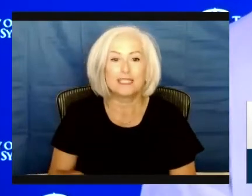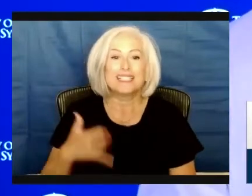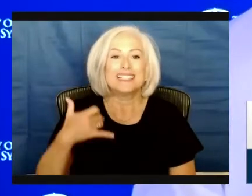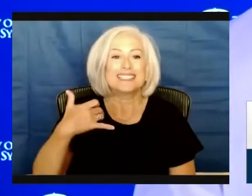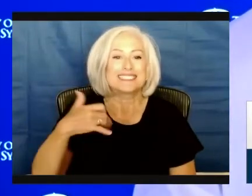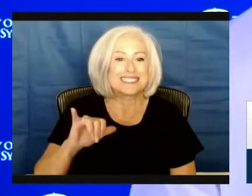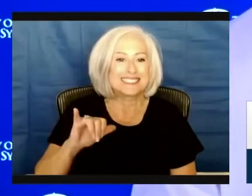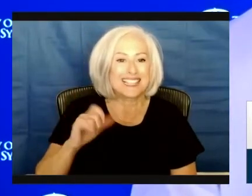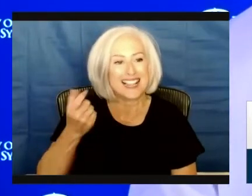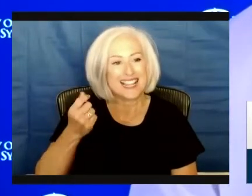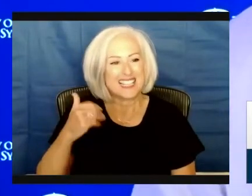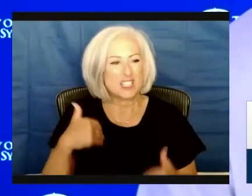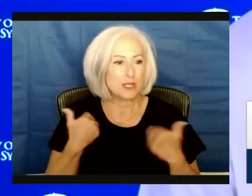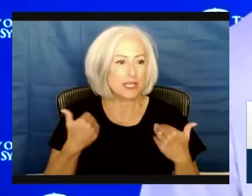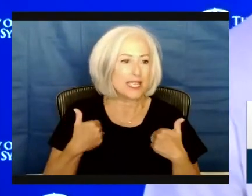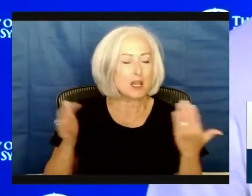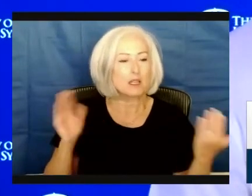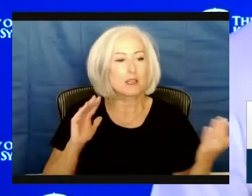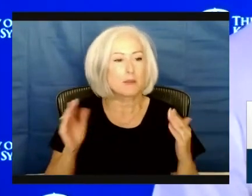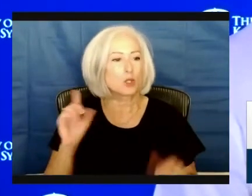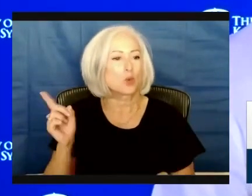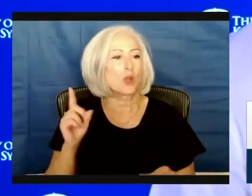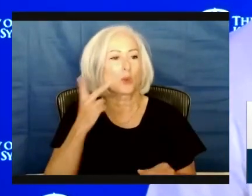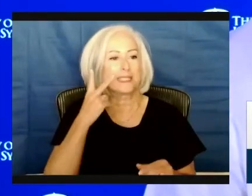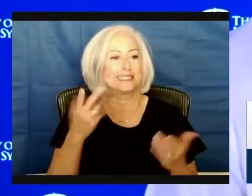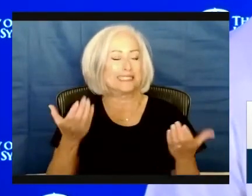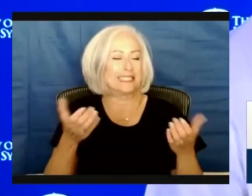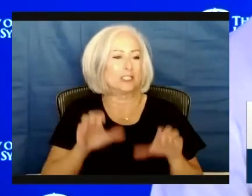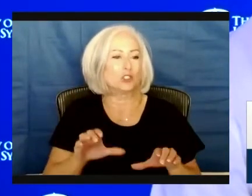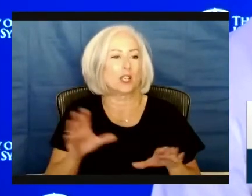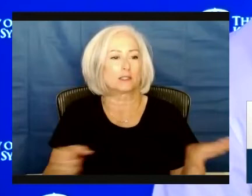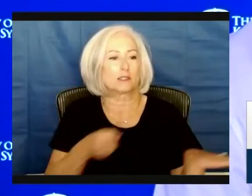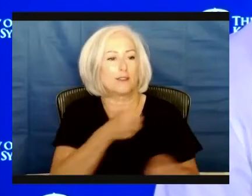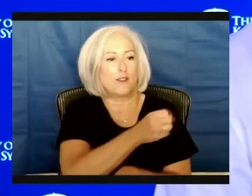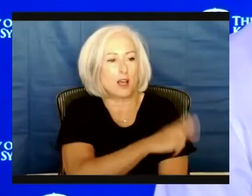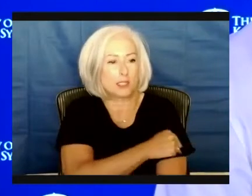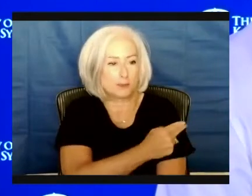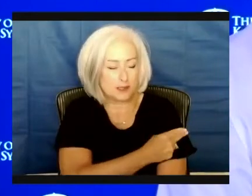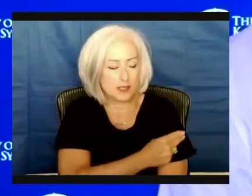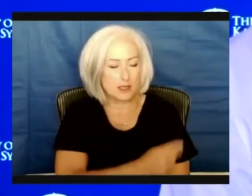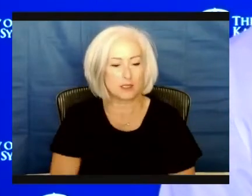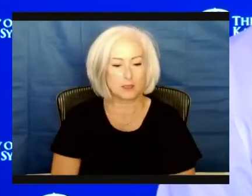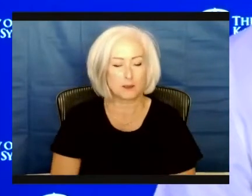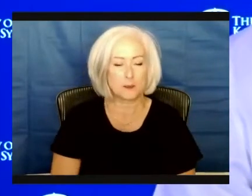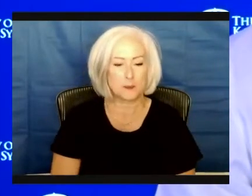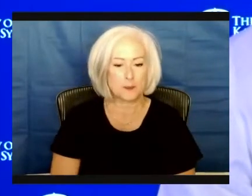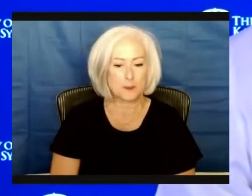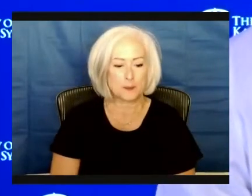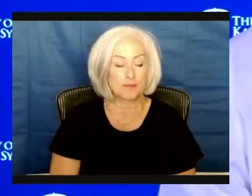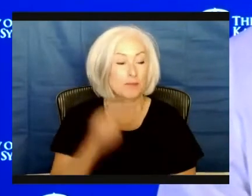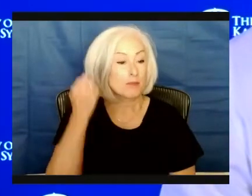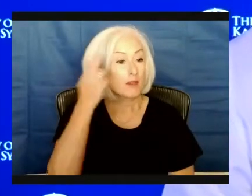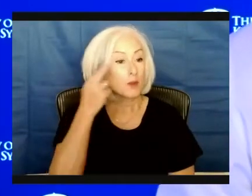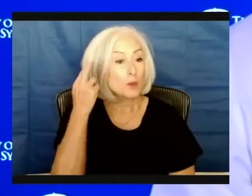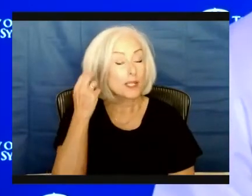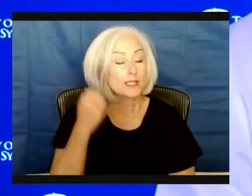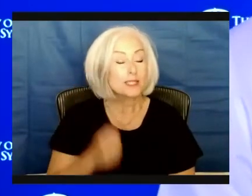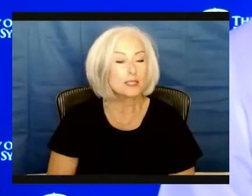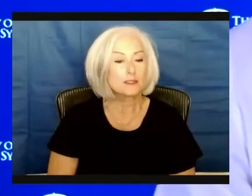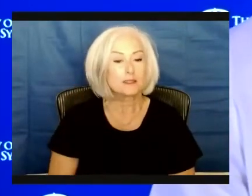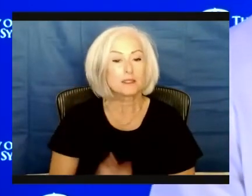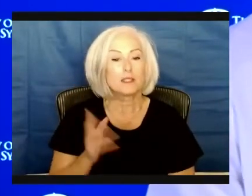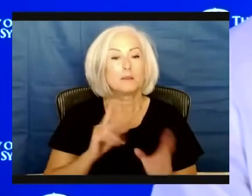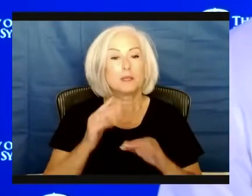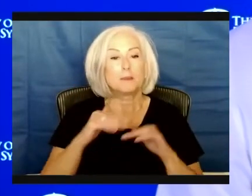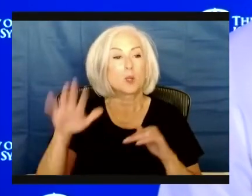where we see the highest chance and risk of hospitalization. And I believe the reasoning there is that people 50 and older a